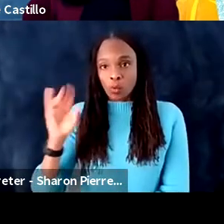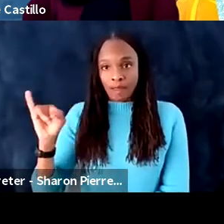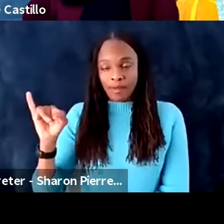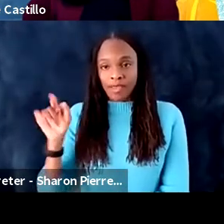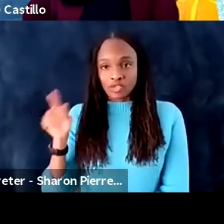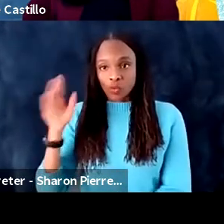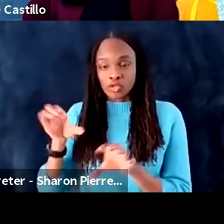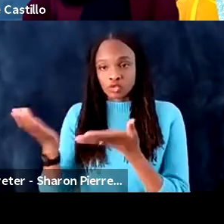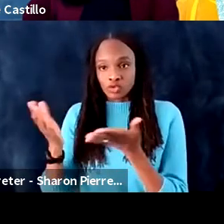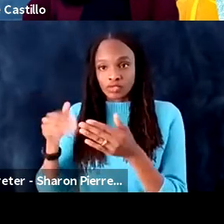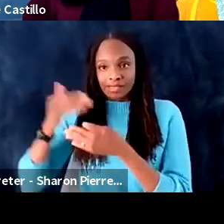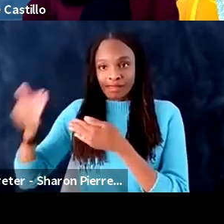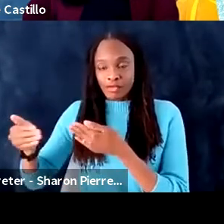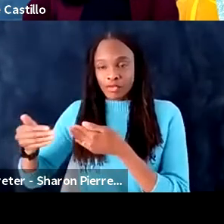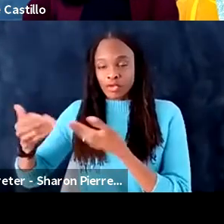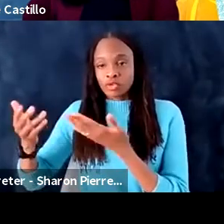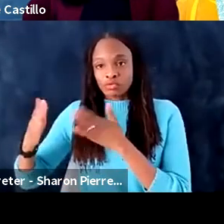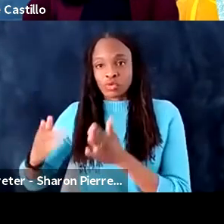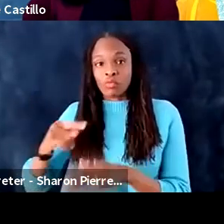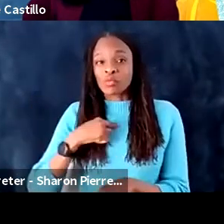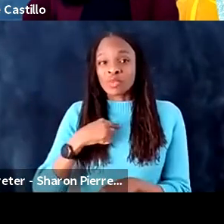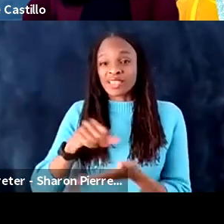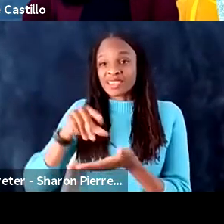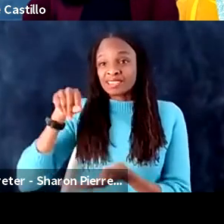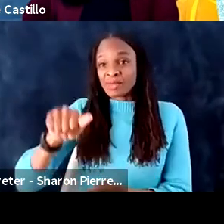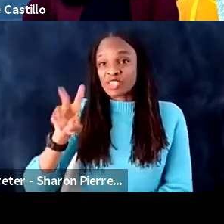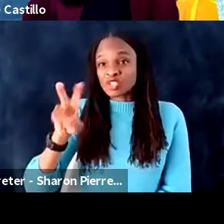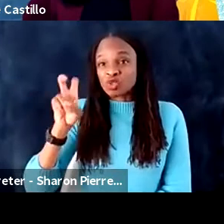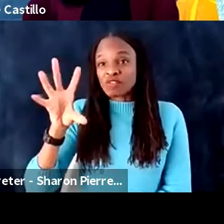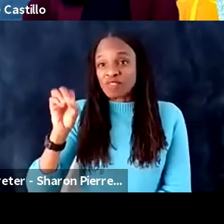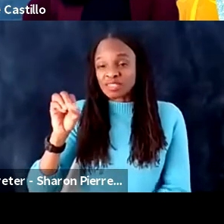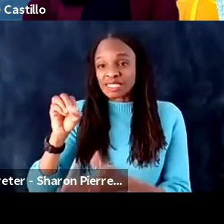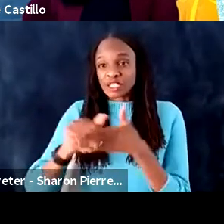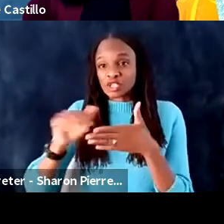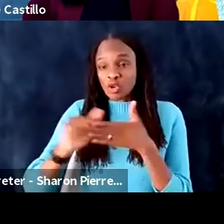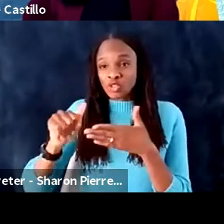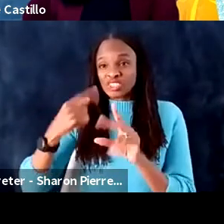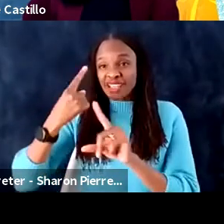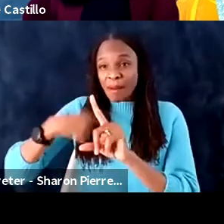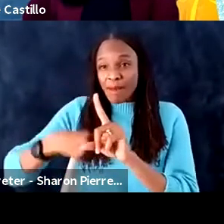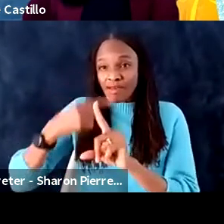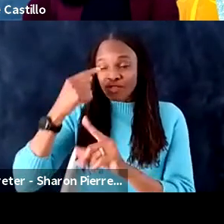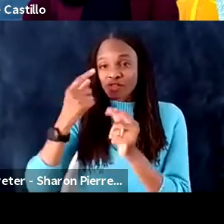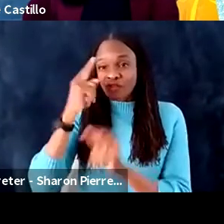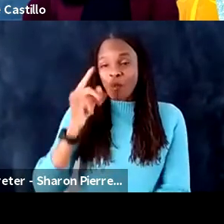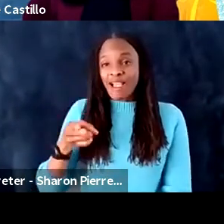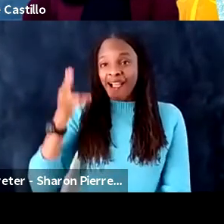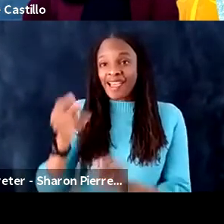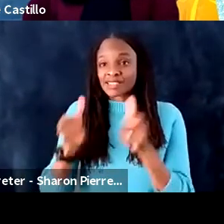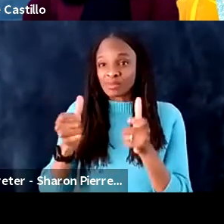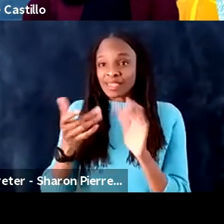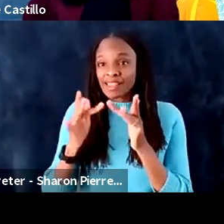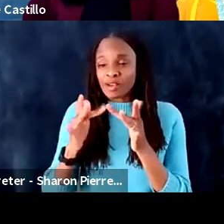spend $250 a month on high-speed internet. Obviously, we can afford it. What happens to kids